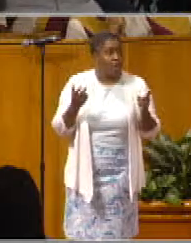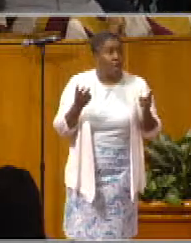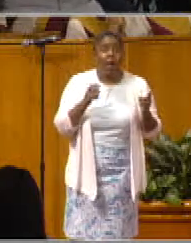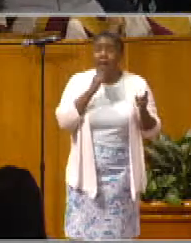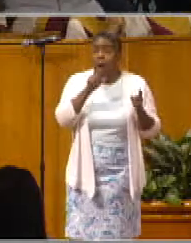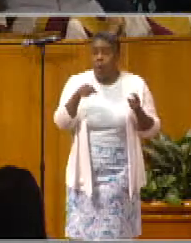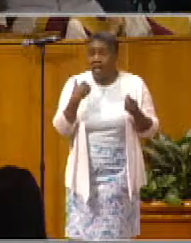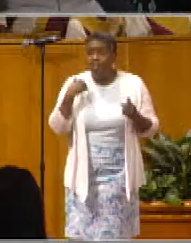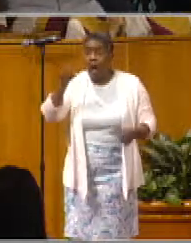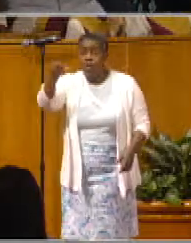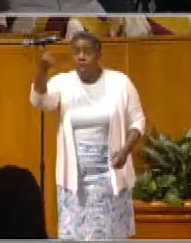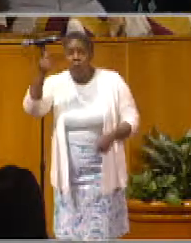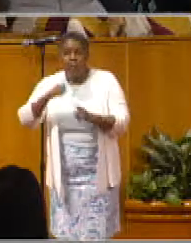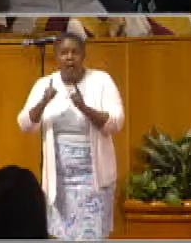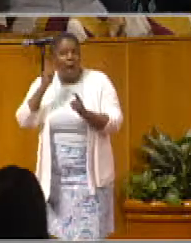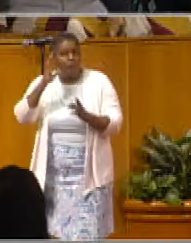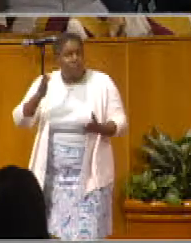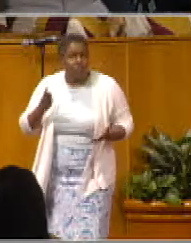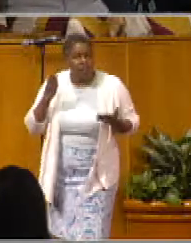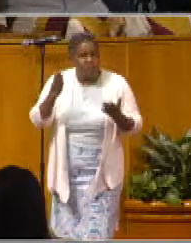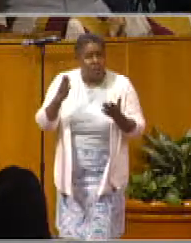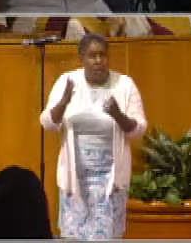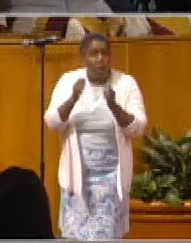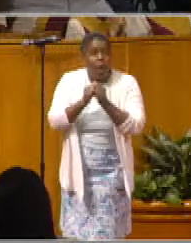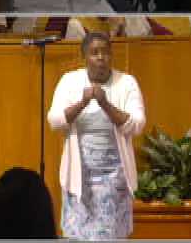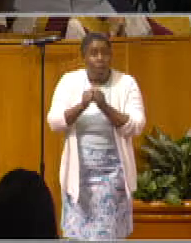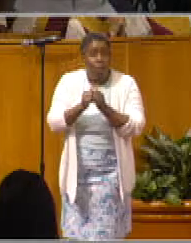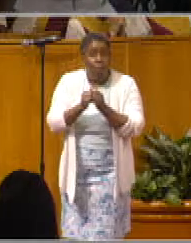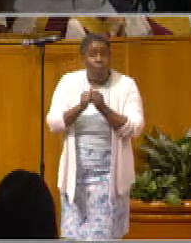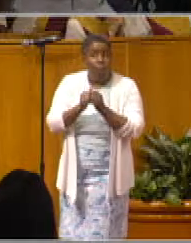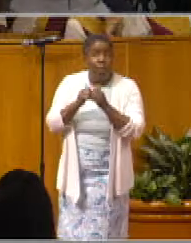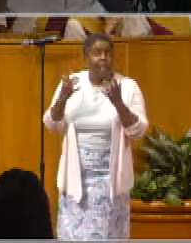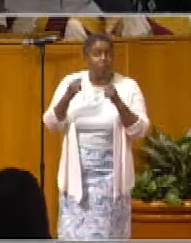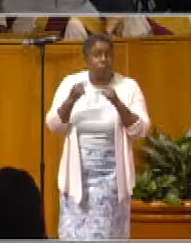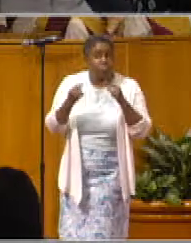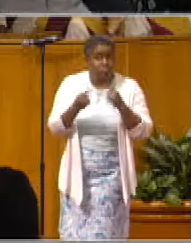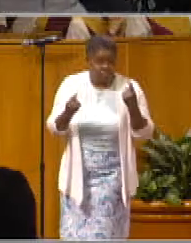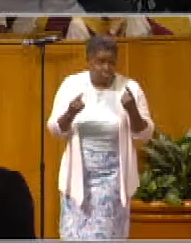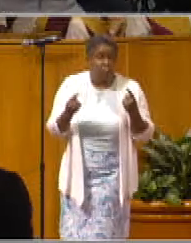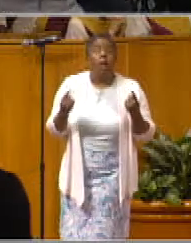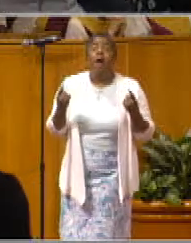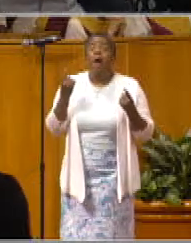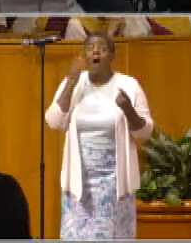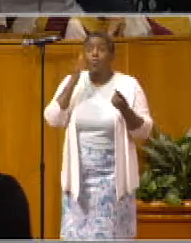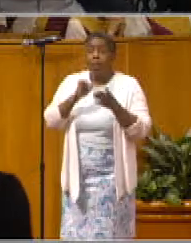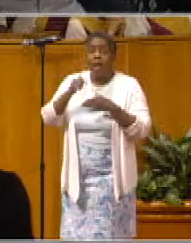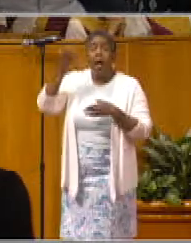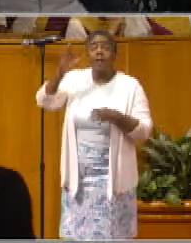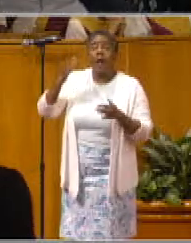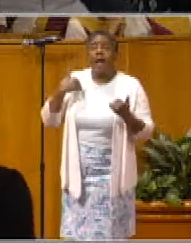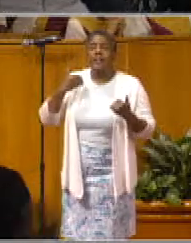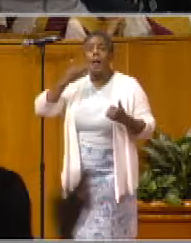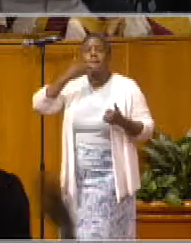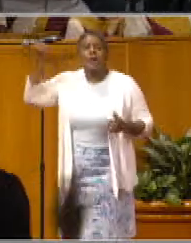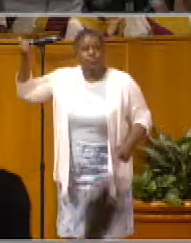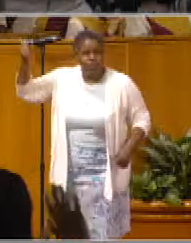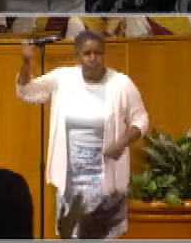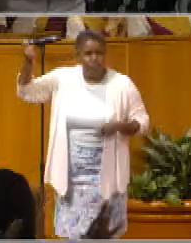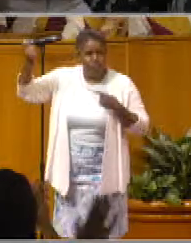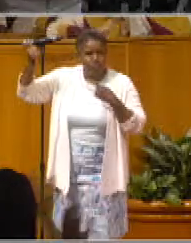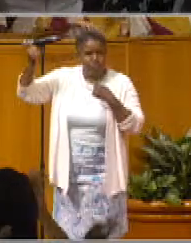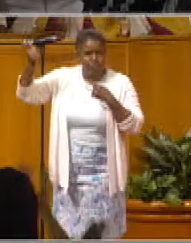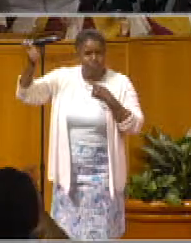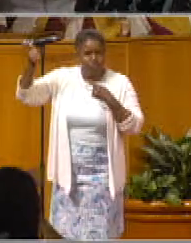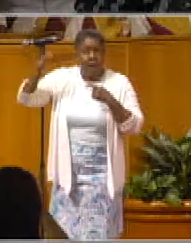another, I would suggest to you, without fear of successful contradiction, that he also has better.